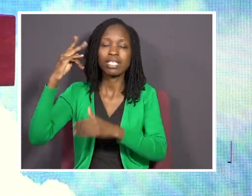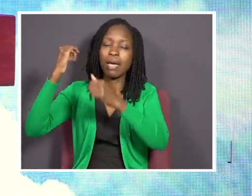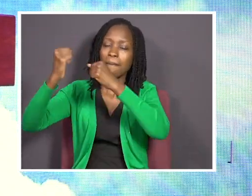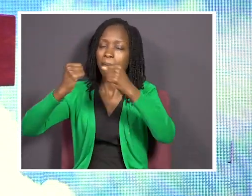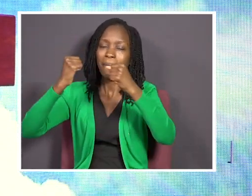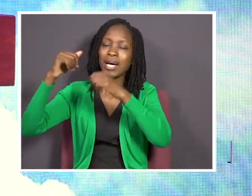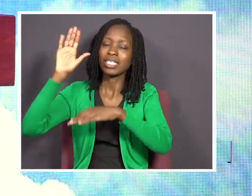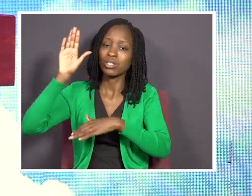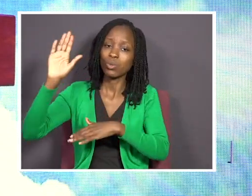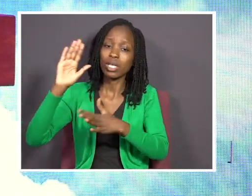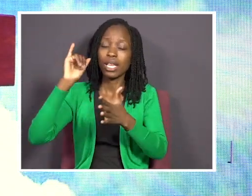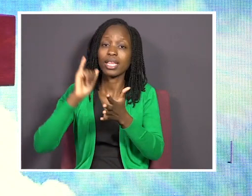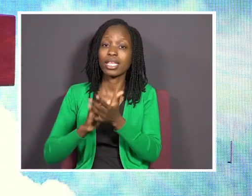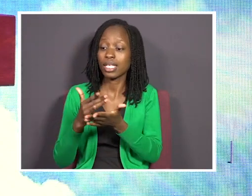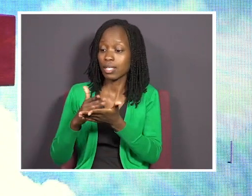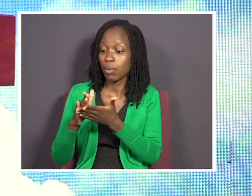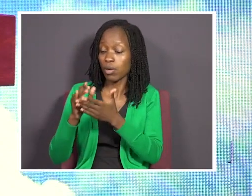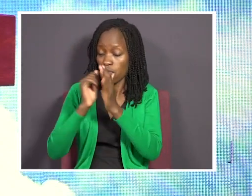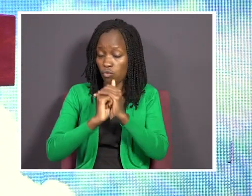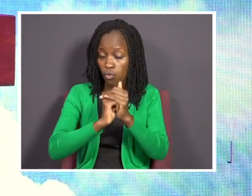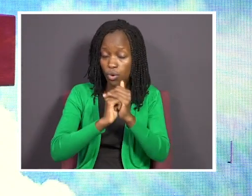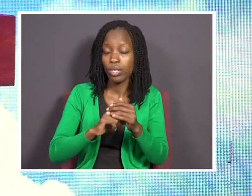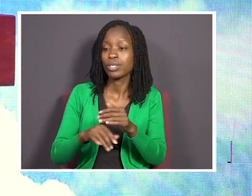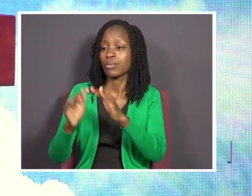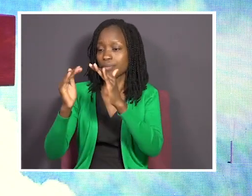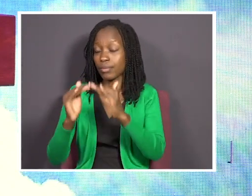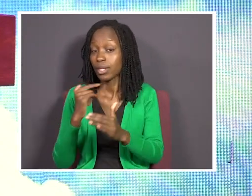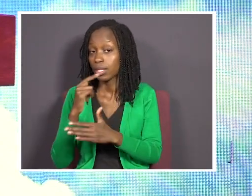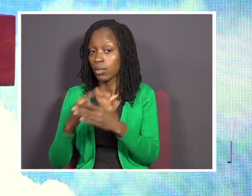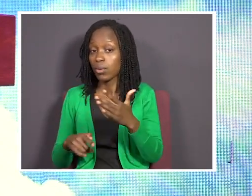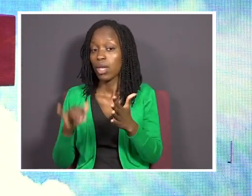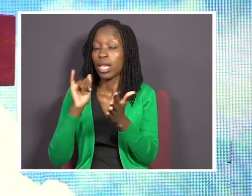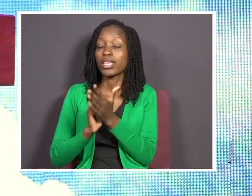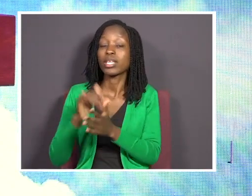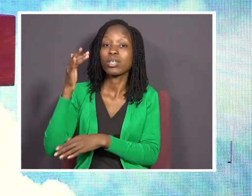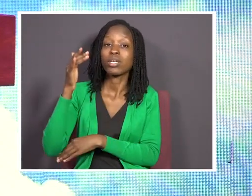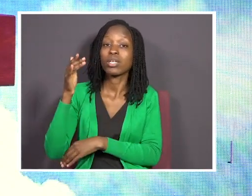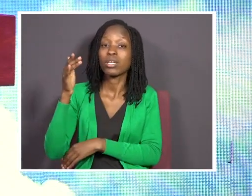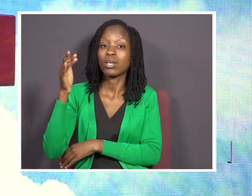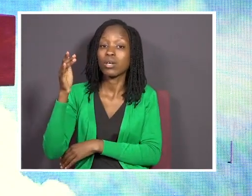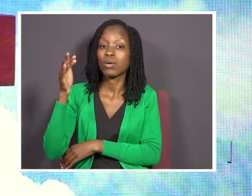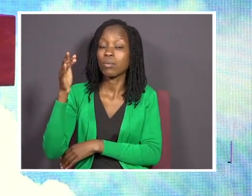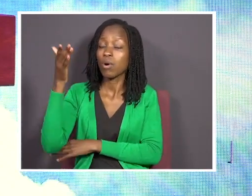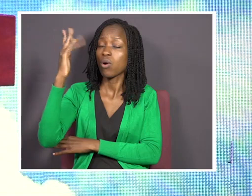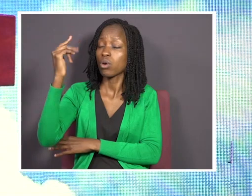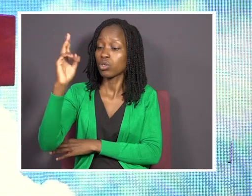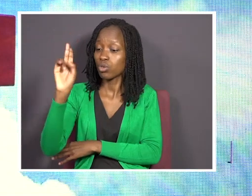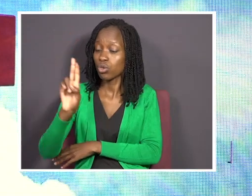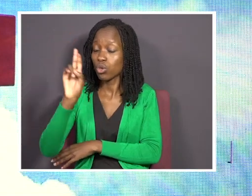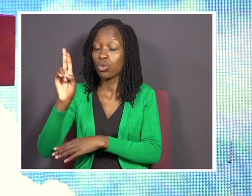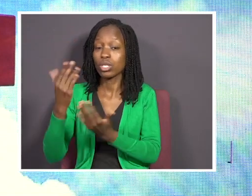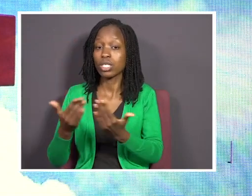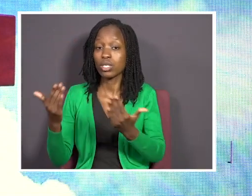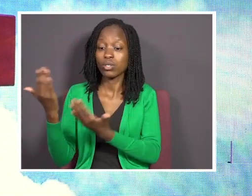majesty. And that is part of his worship. Then he says that he uses the children to